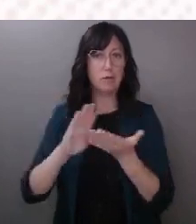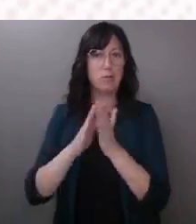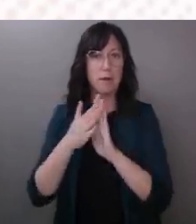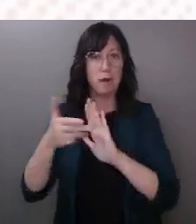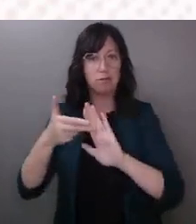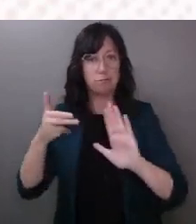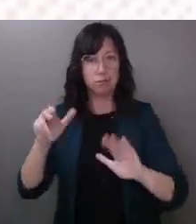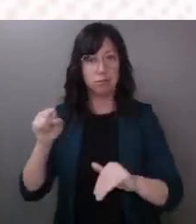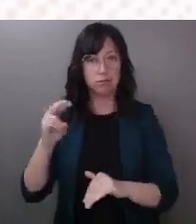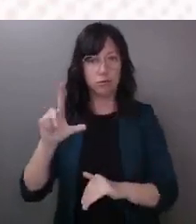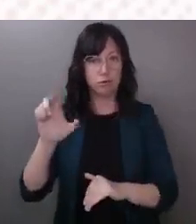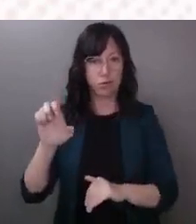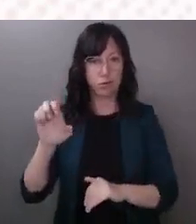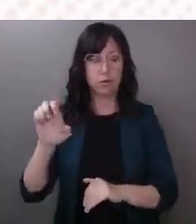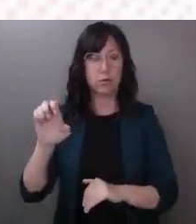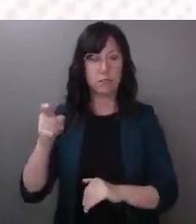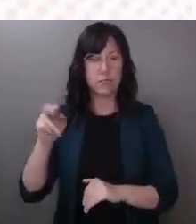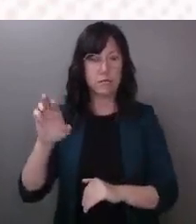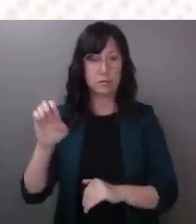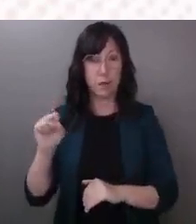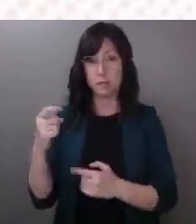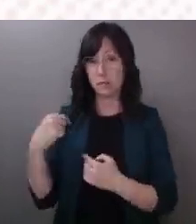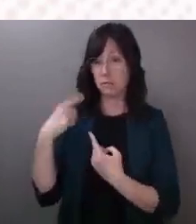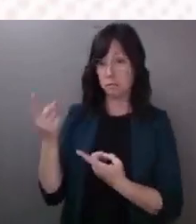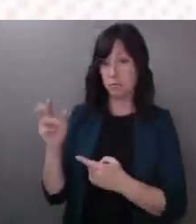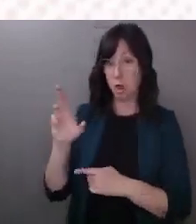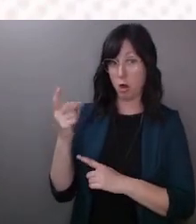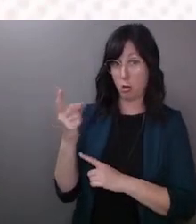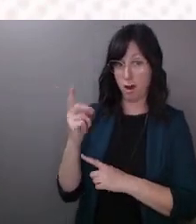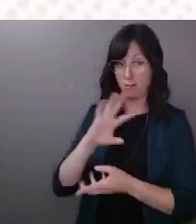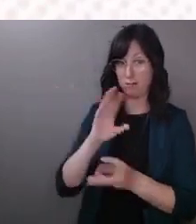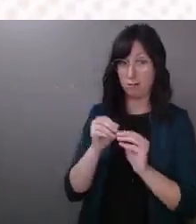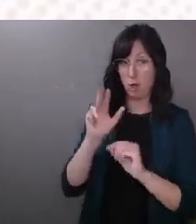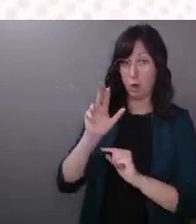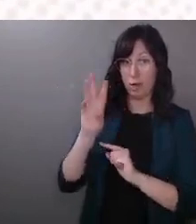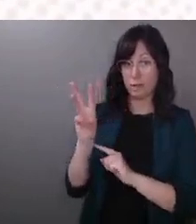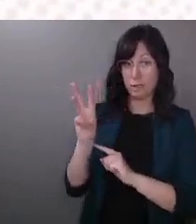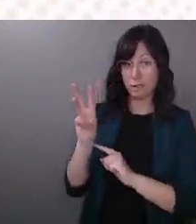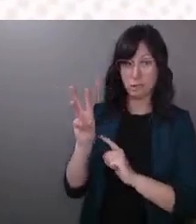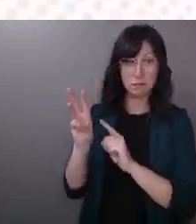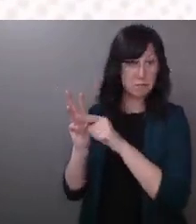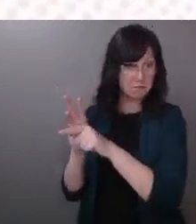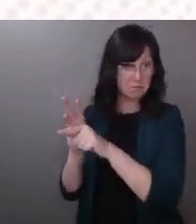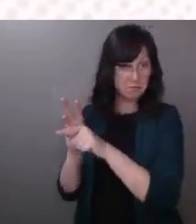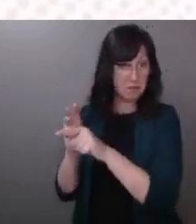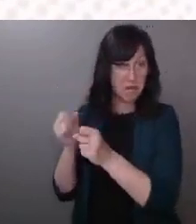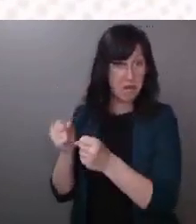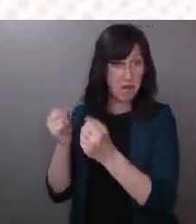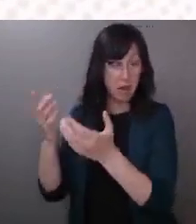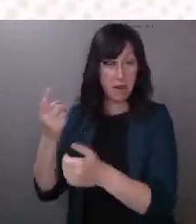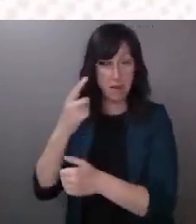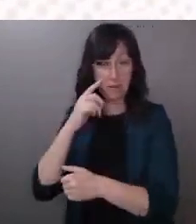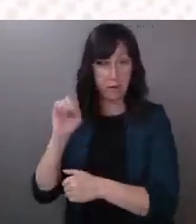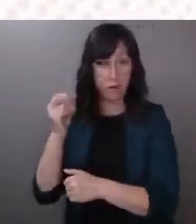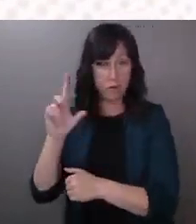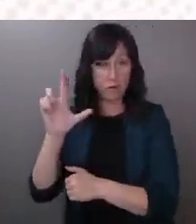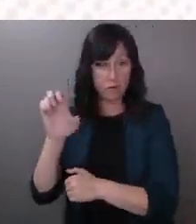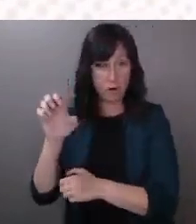because we've seen 36 R1 buses over the last few weeks. I'm wondering how many will be dedicated specifically to the Shuttle